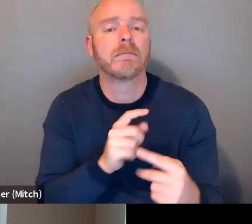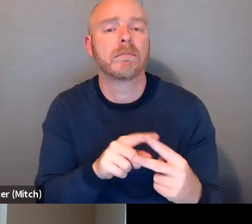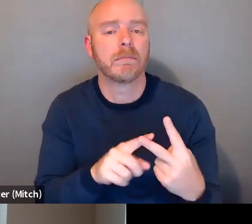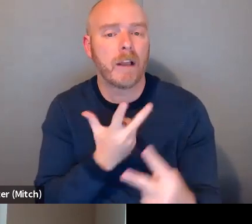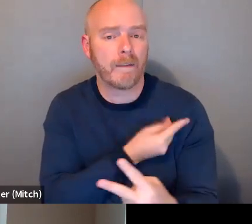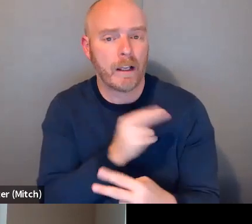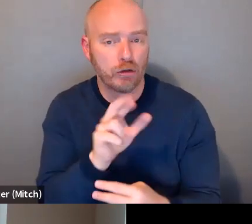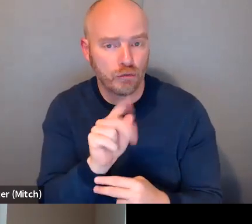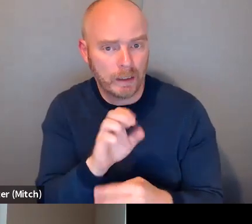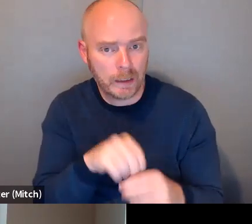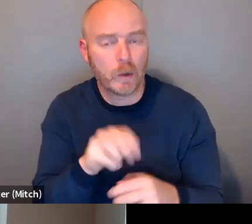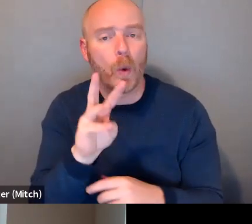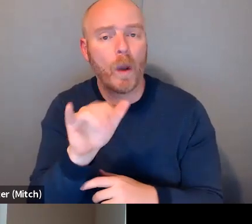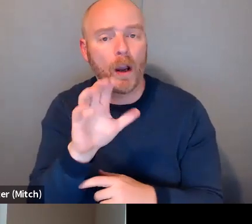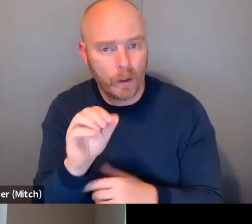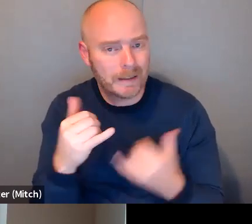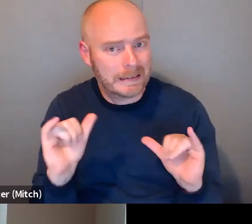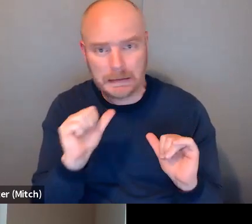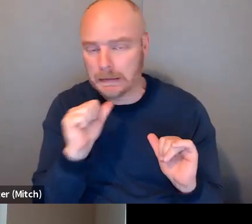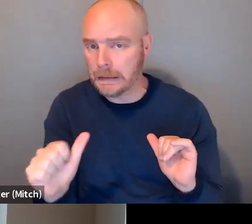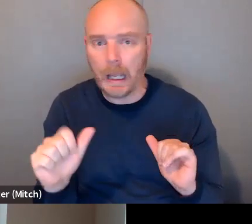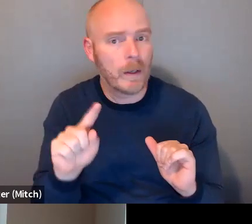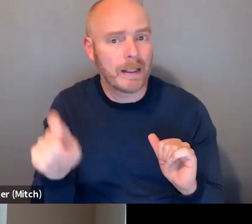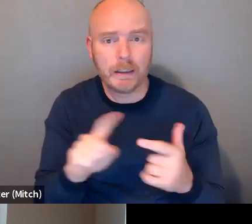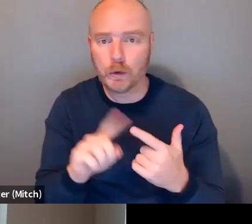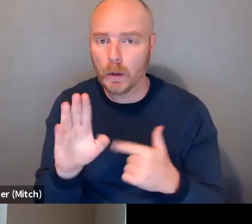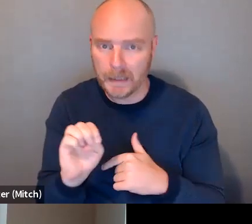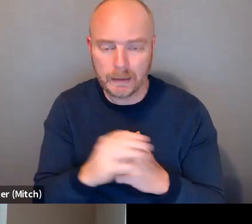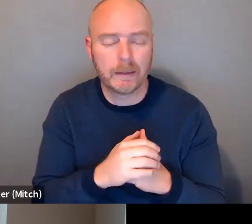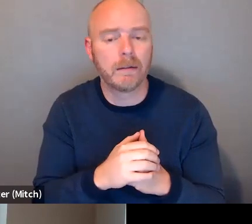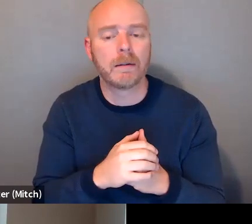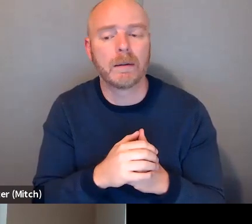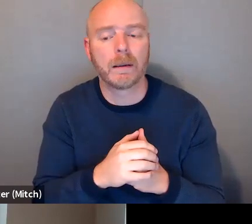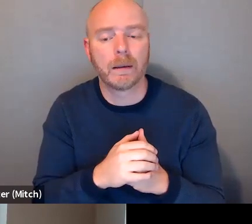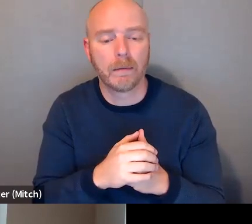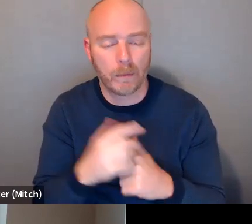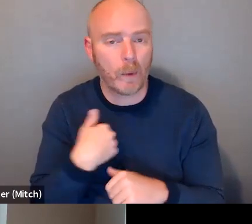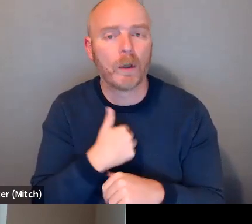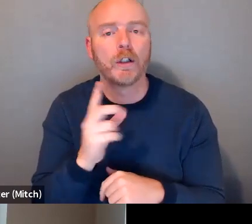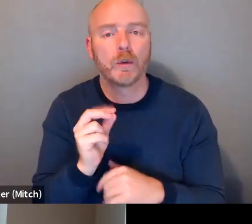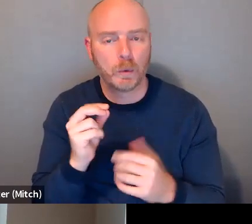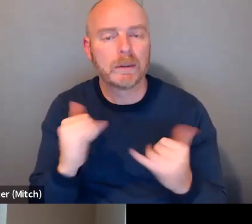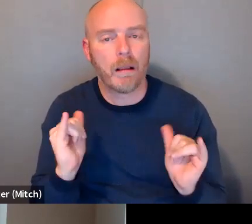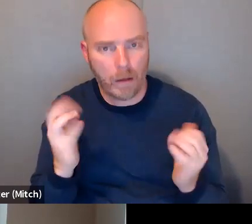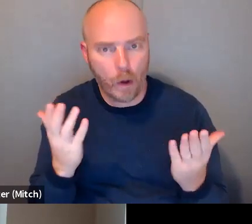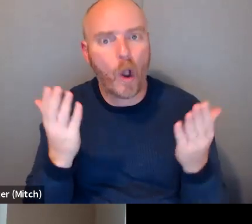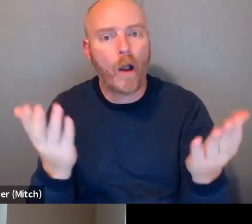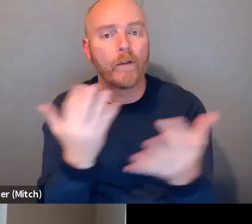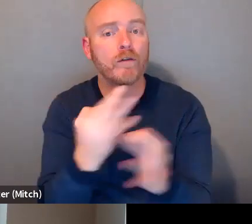vaccination rates in Wyandotte are still not where they need to be. And we do still offer